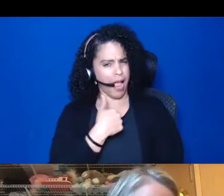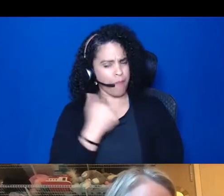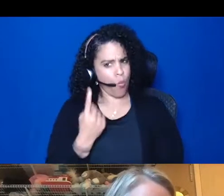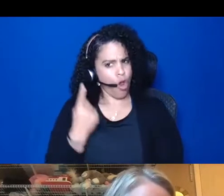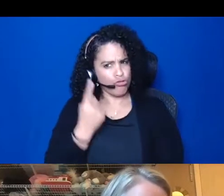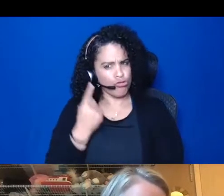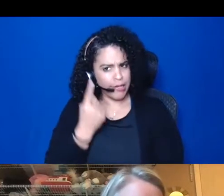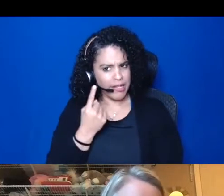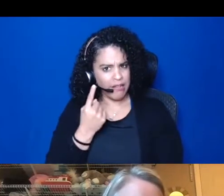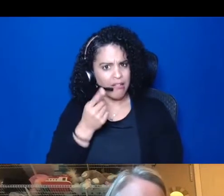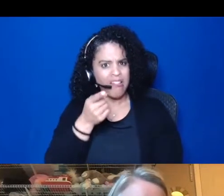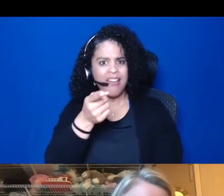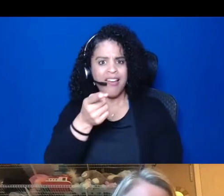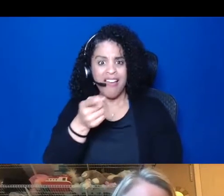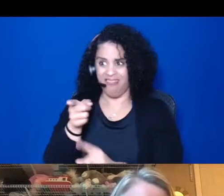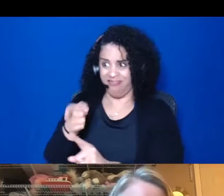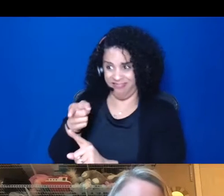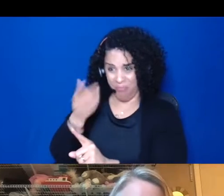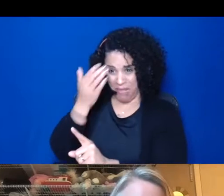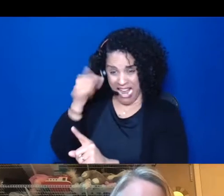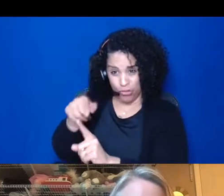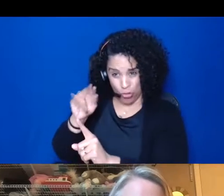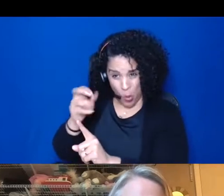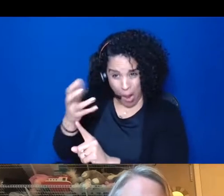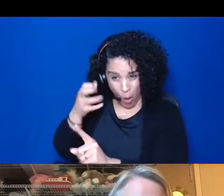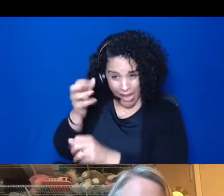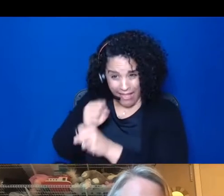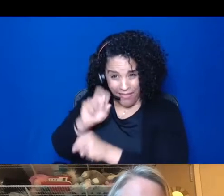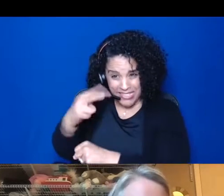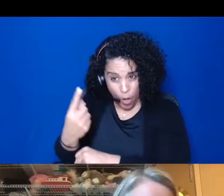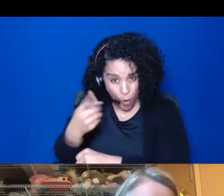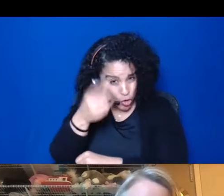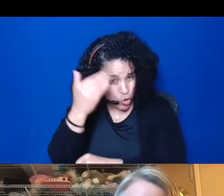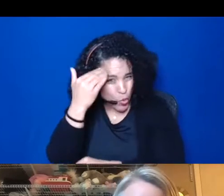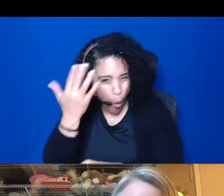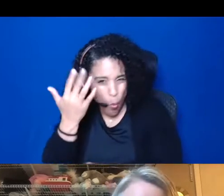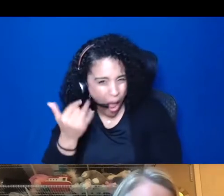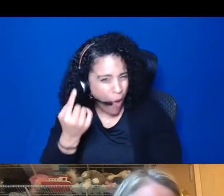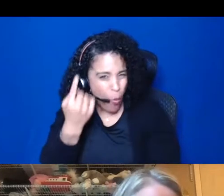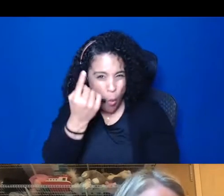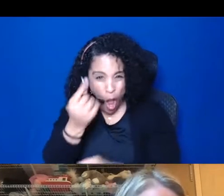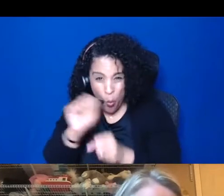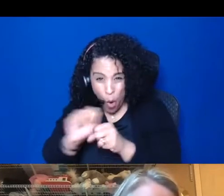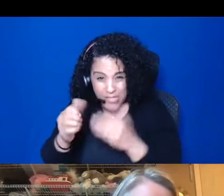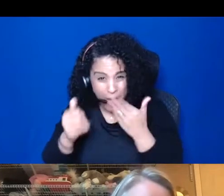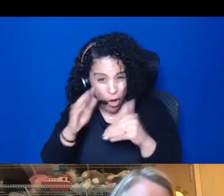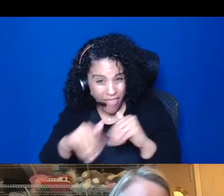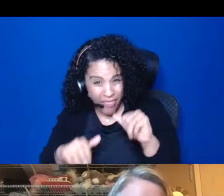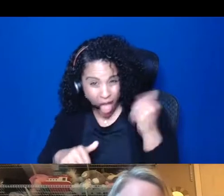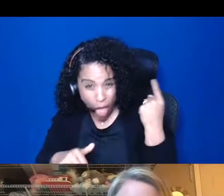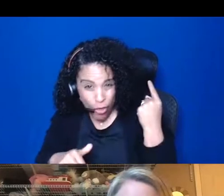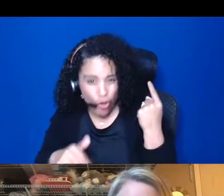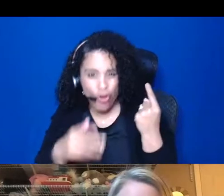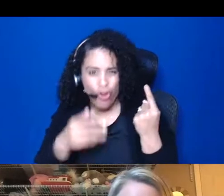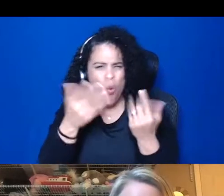wondering, you know, in anticipation of June getting her second one, you know, do you know why one works better than the other? And is it like, I